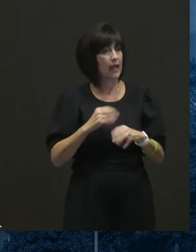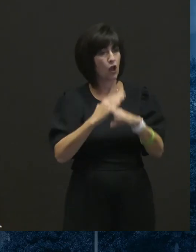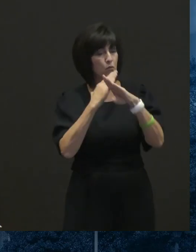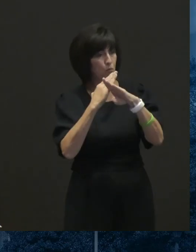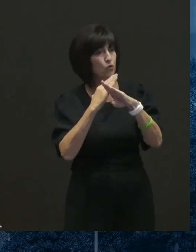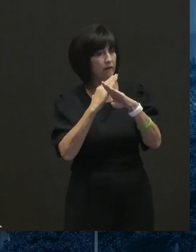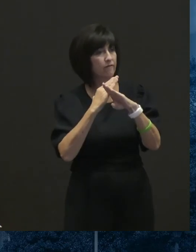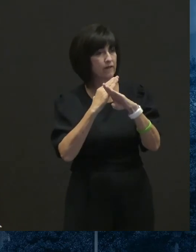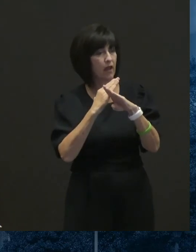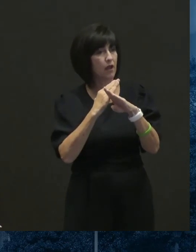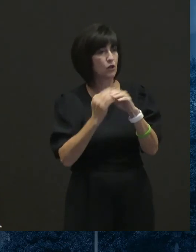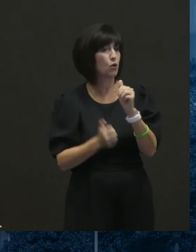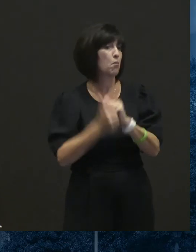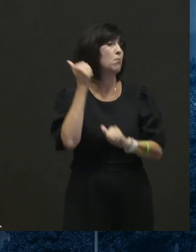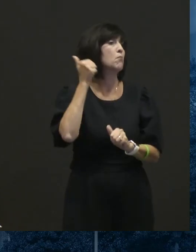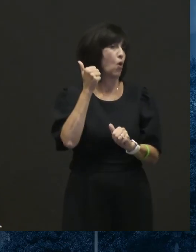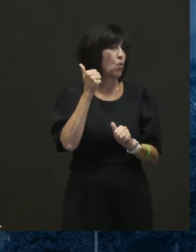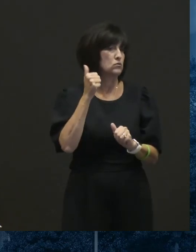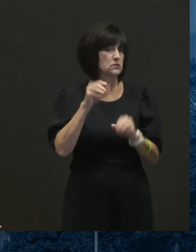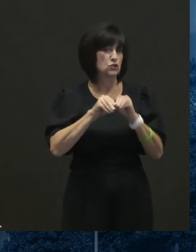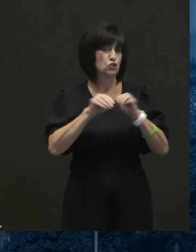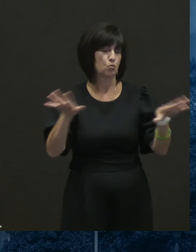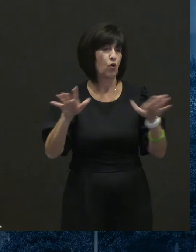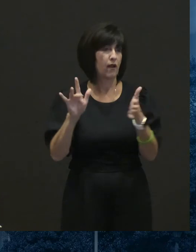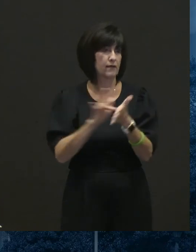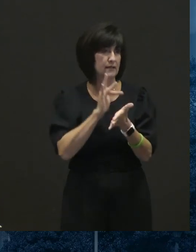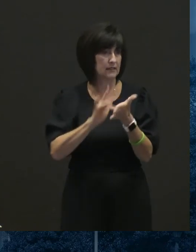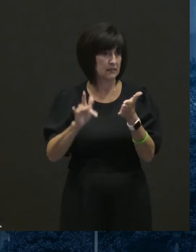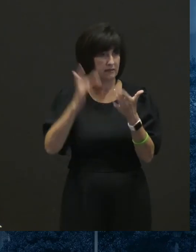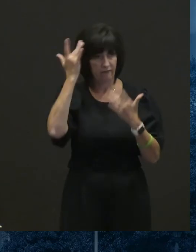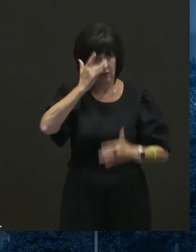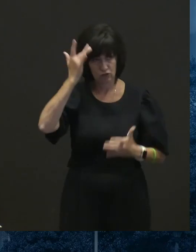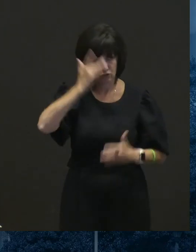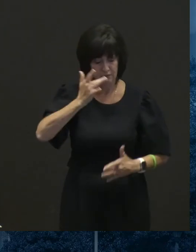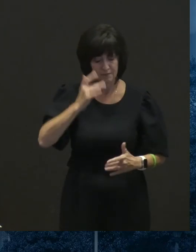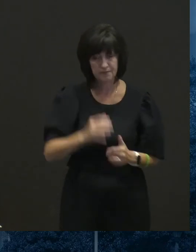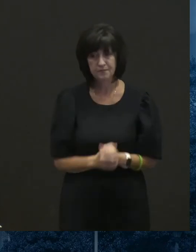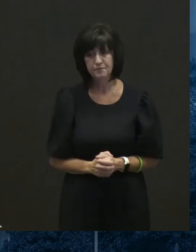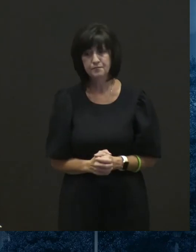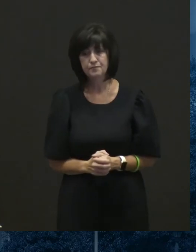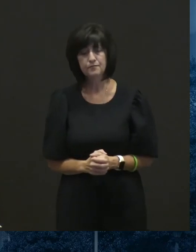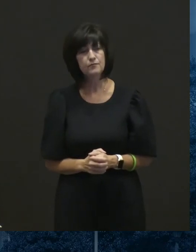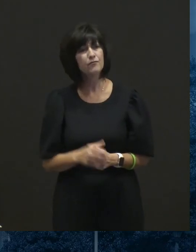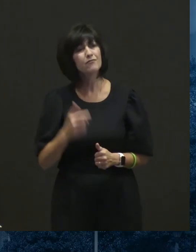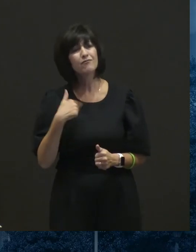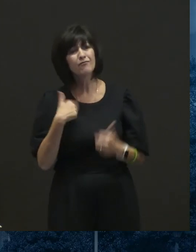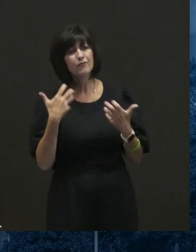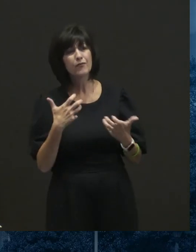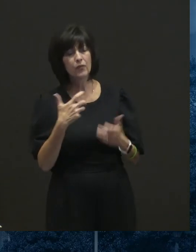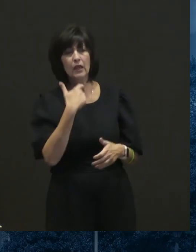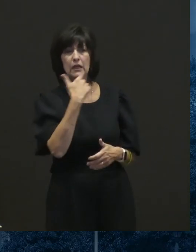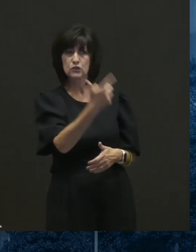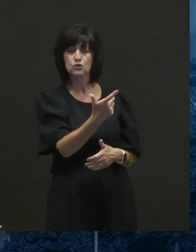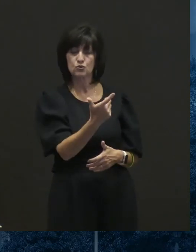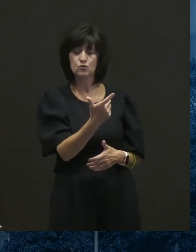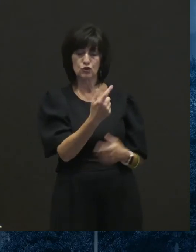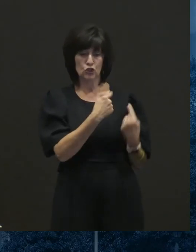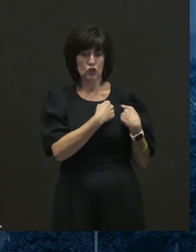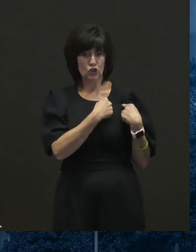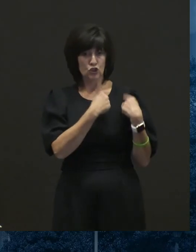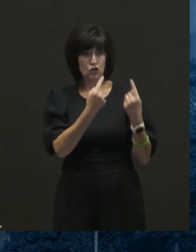infection. And one other thing that I would say, and this is, I think, true in all the instances that we've been dealing with, whether